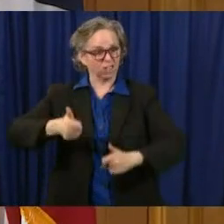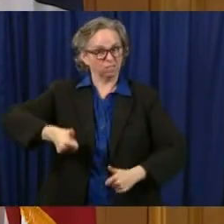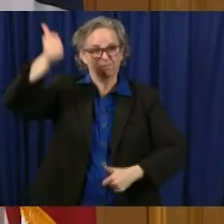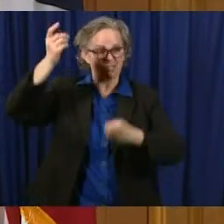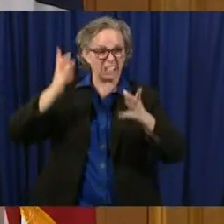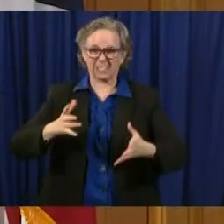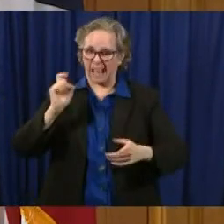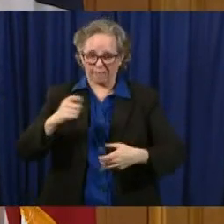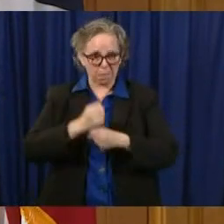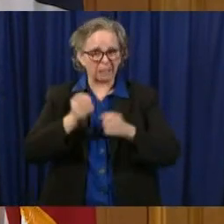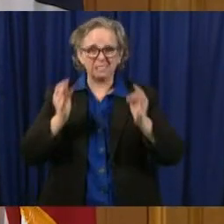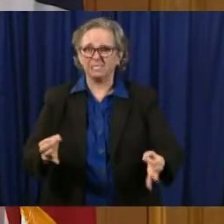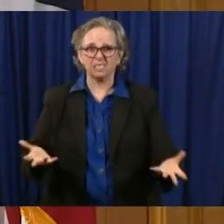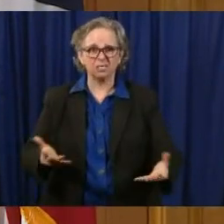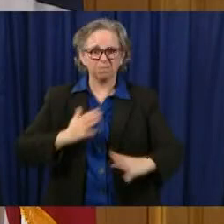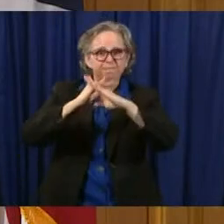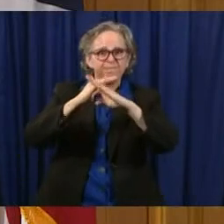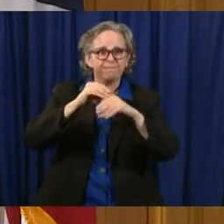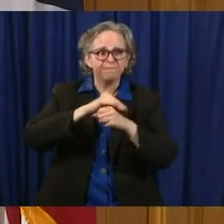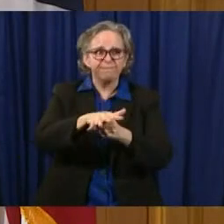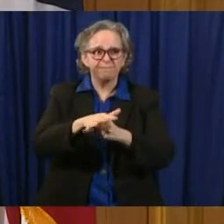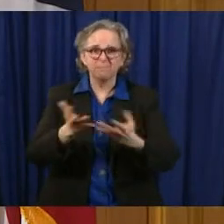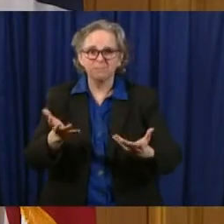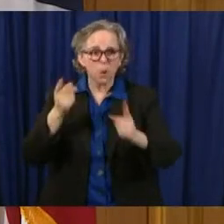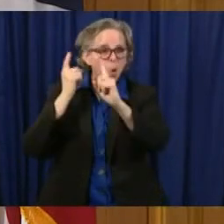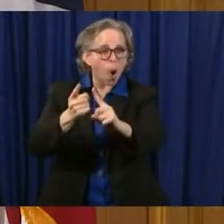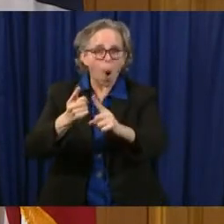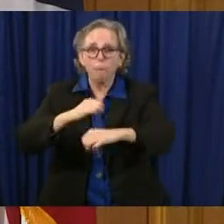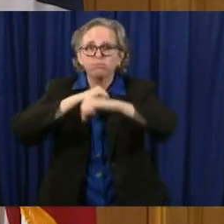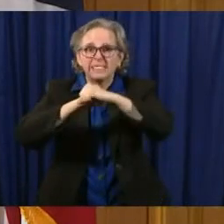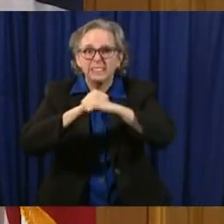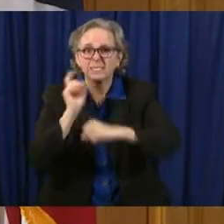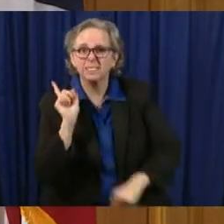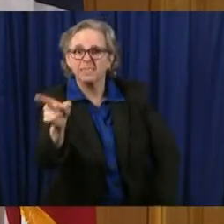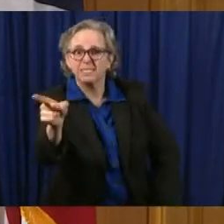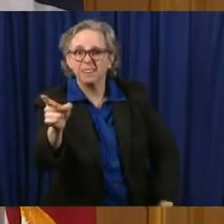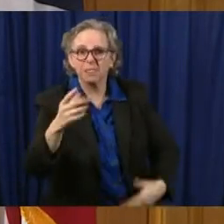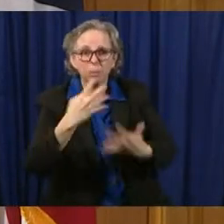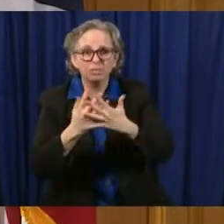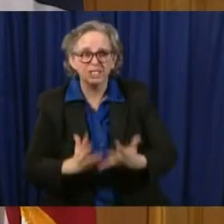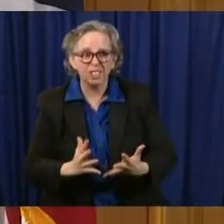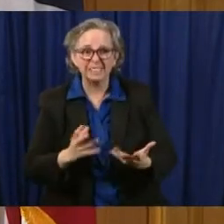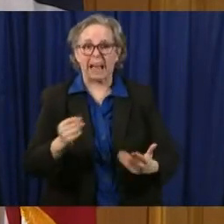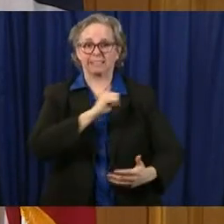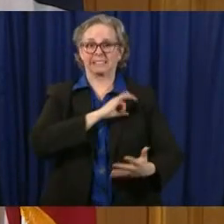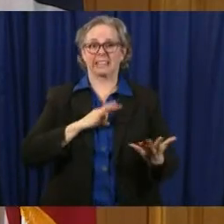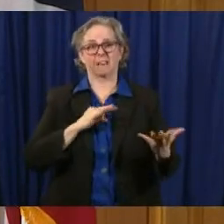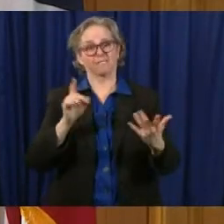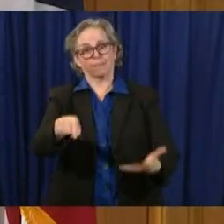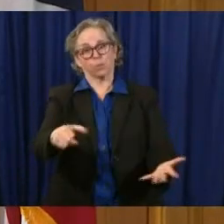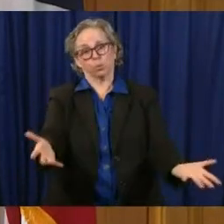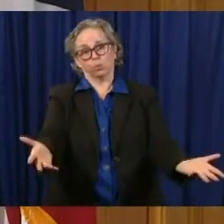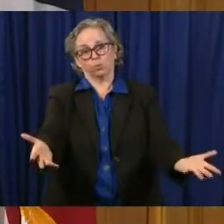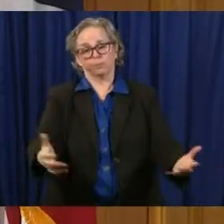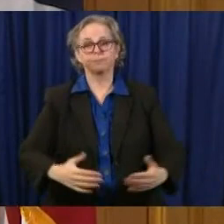you protect the prisoners and how you protect the guards, how you protect the staff. Thank you.